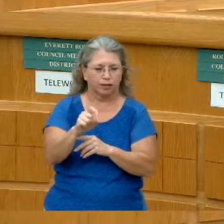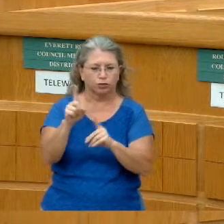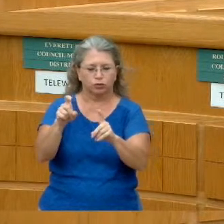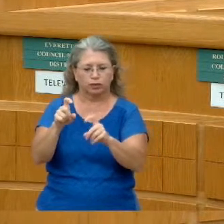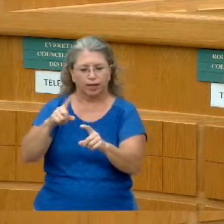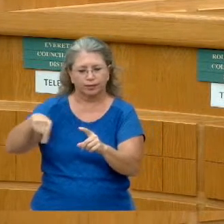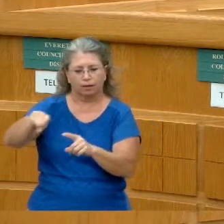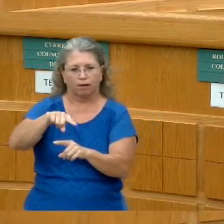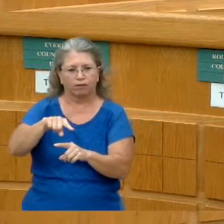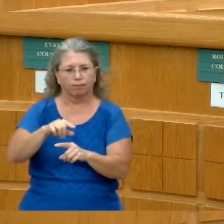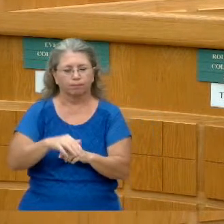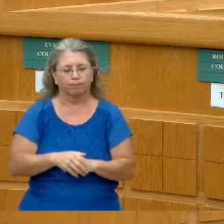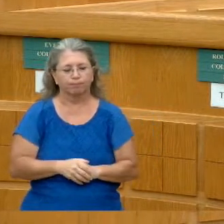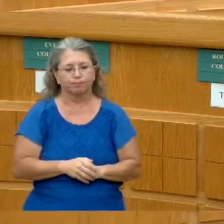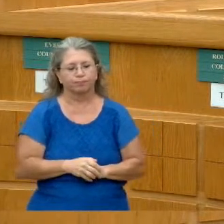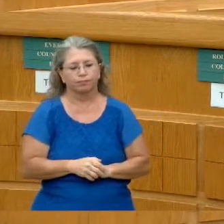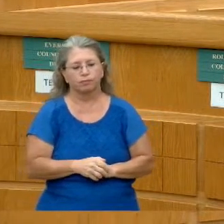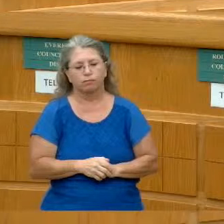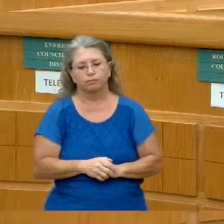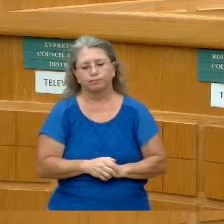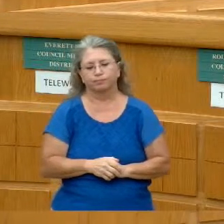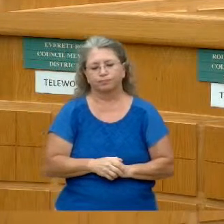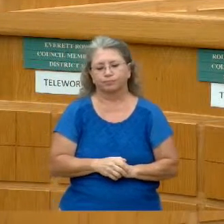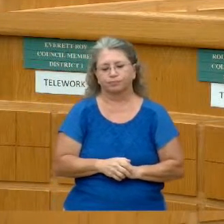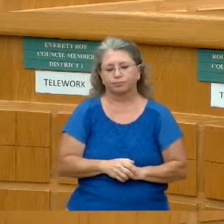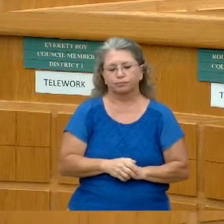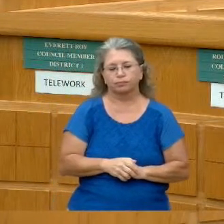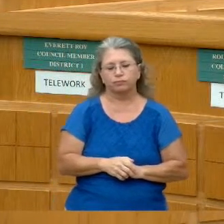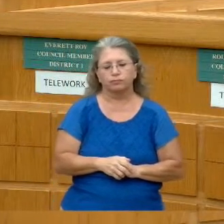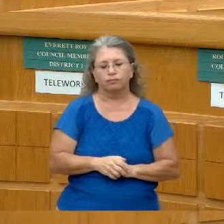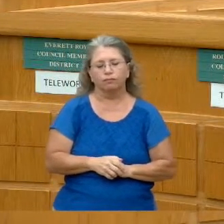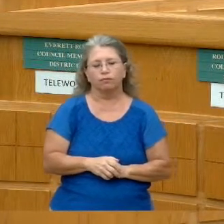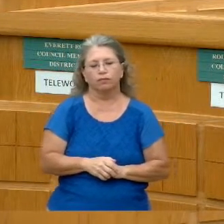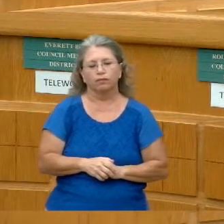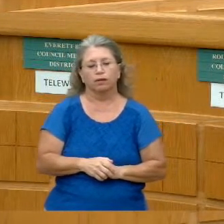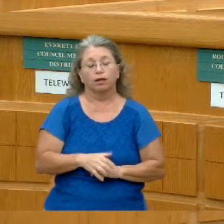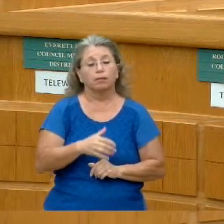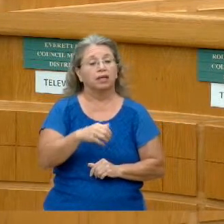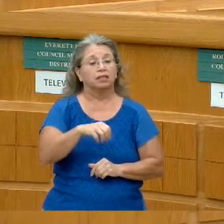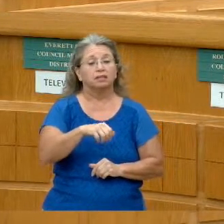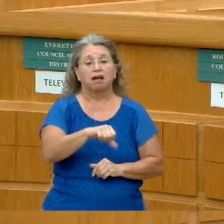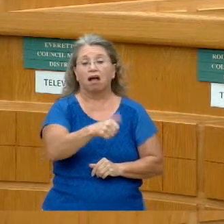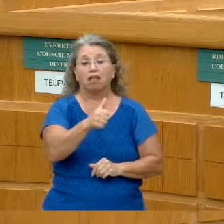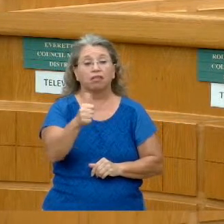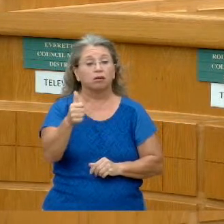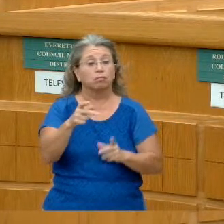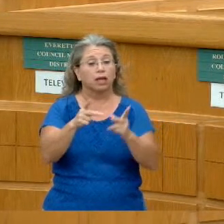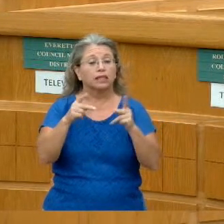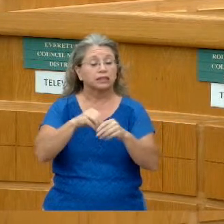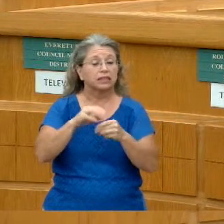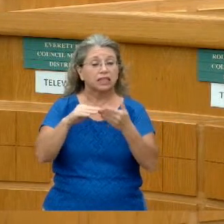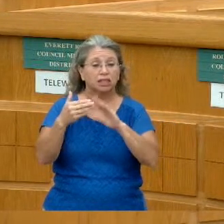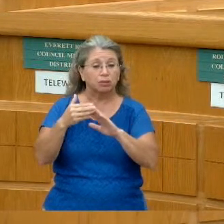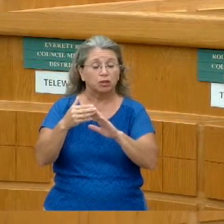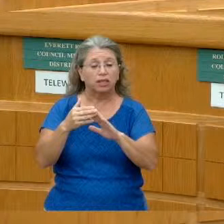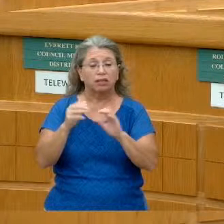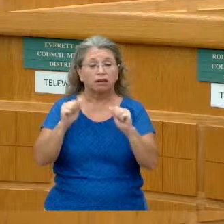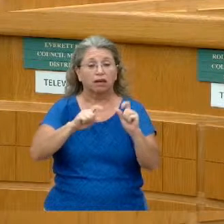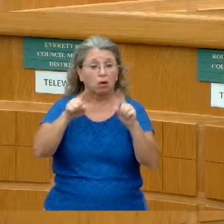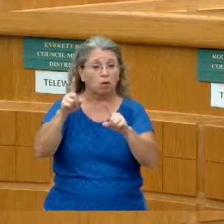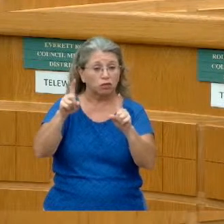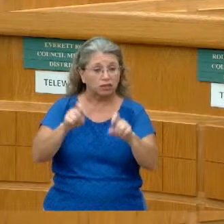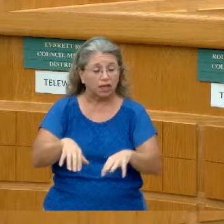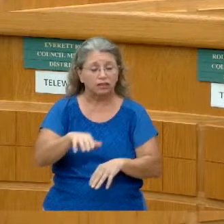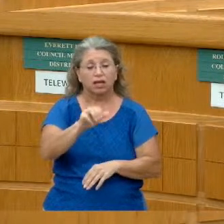a appointment process. But there are several other persons in the community that are testing. So Amistad Community Health Center